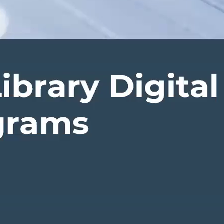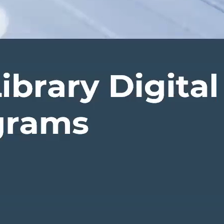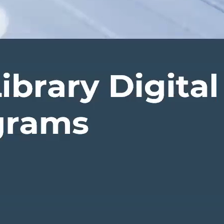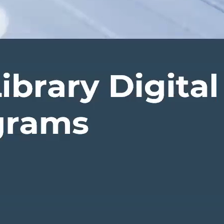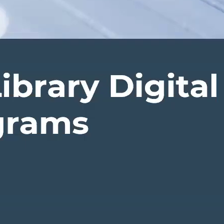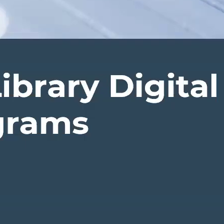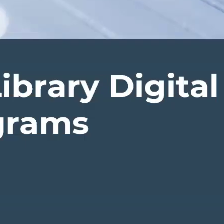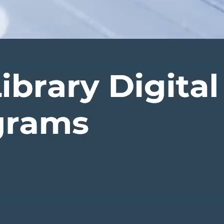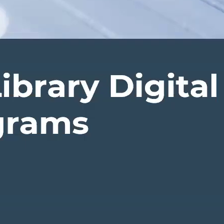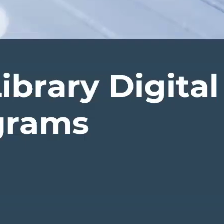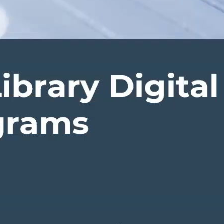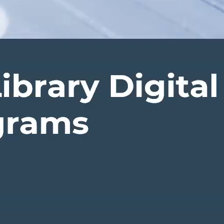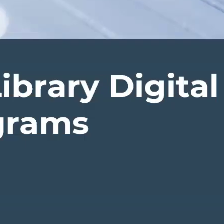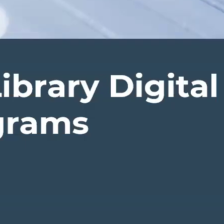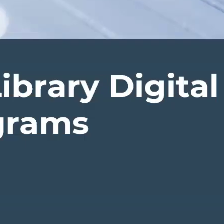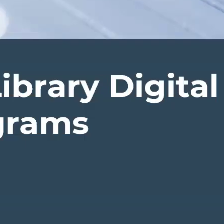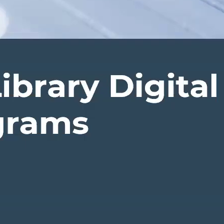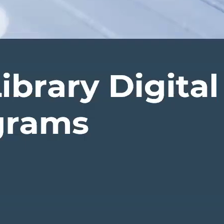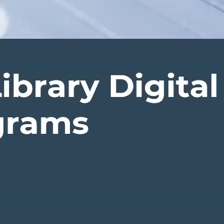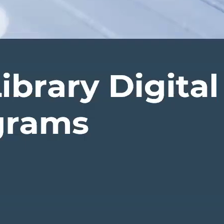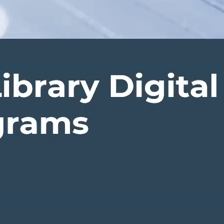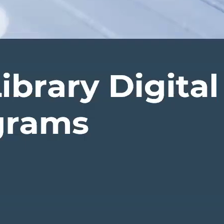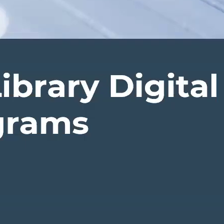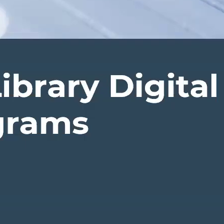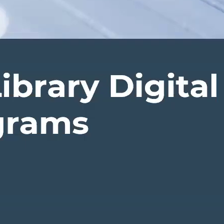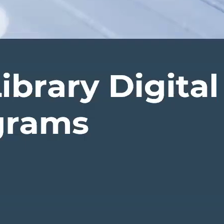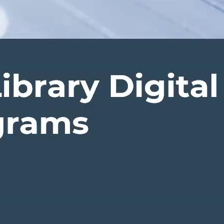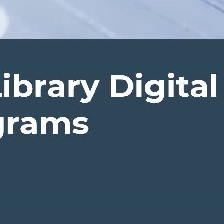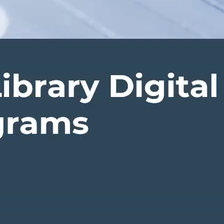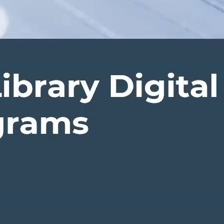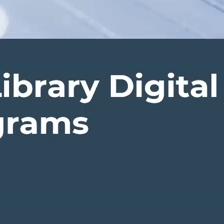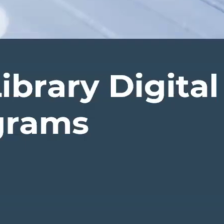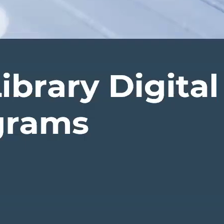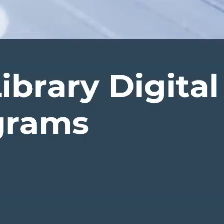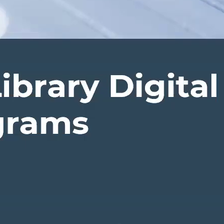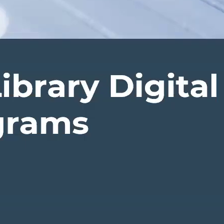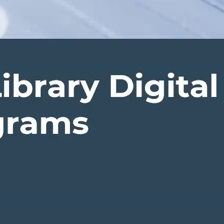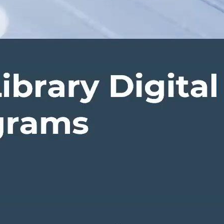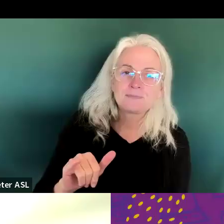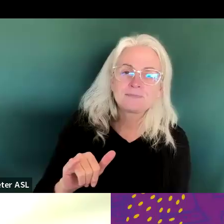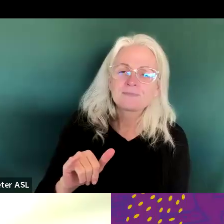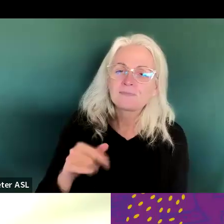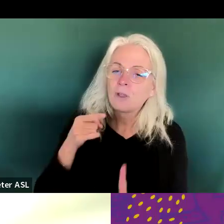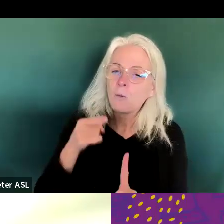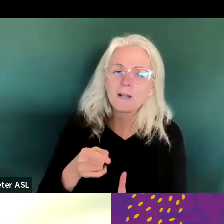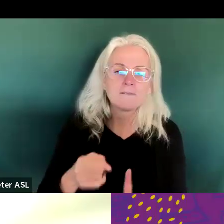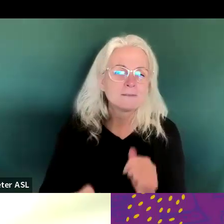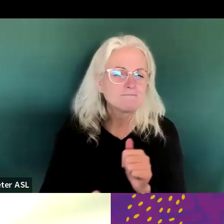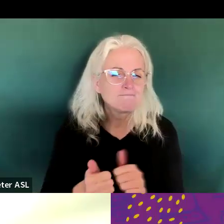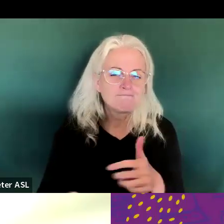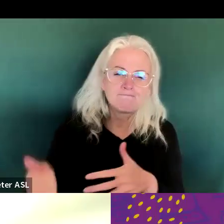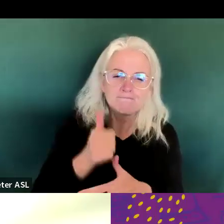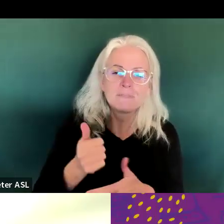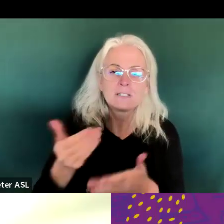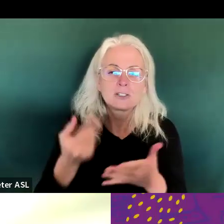Hi, Thank you so everyone. much, Chris. And I can Go ahead, just hop Amy. in. Literacy is one of the core services that we provide